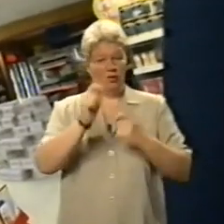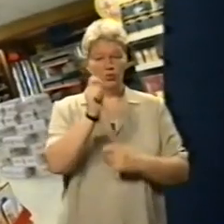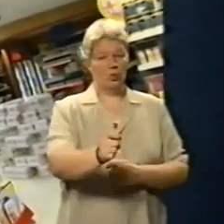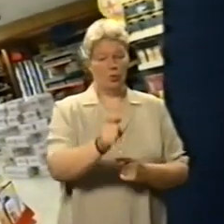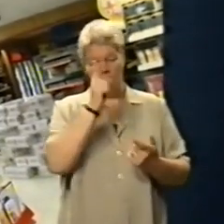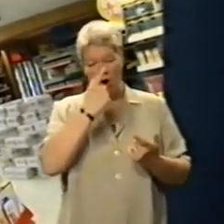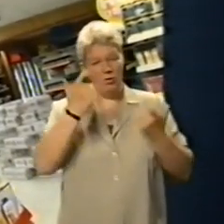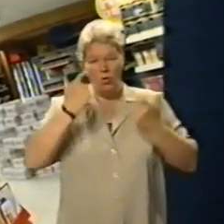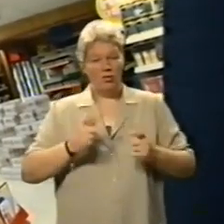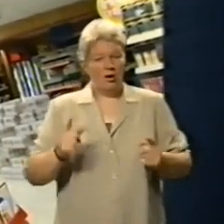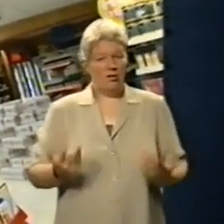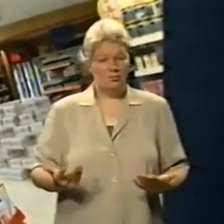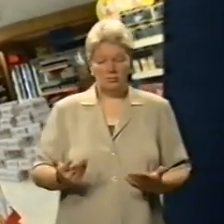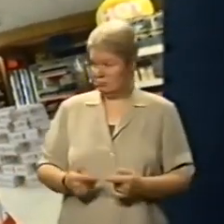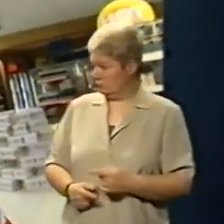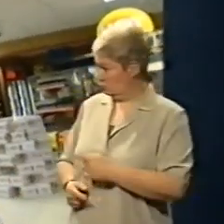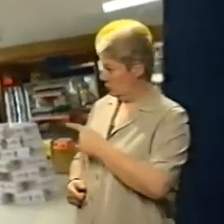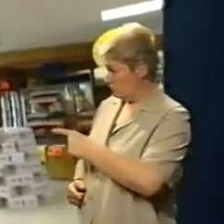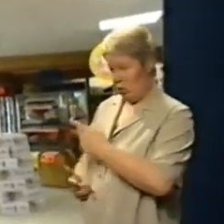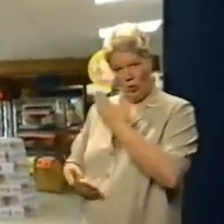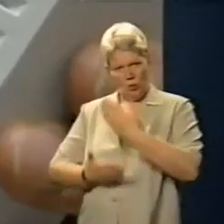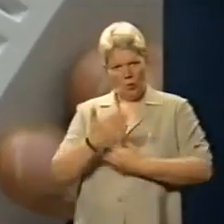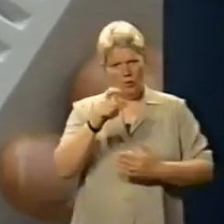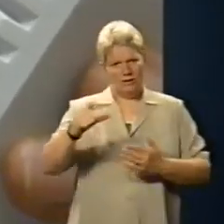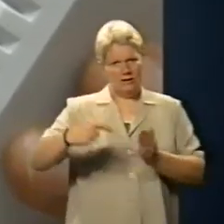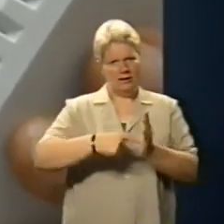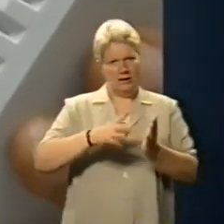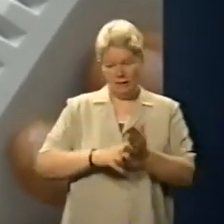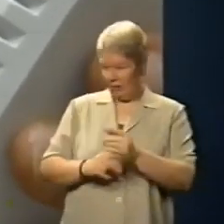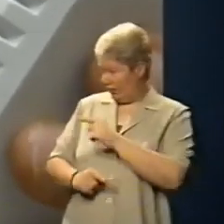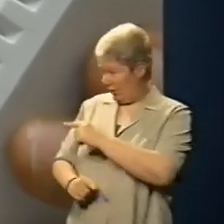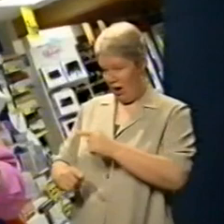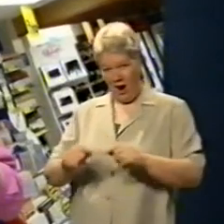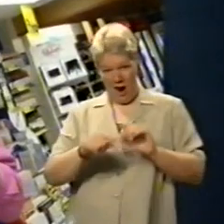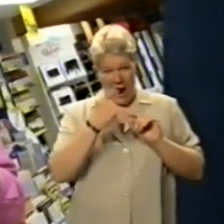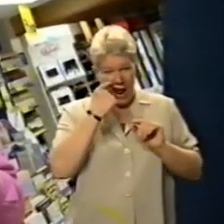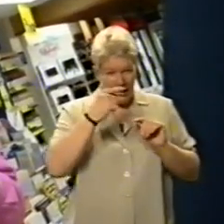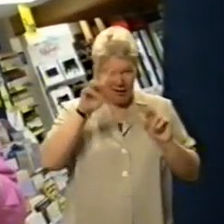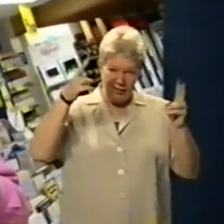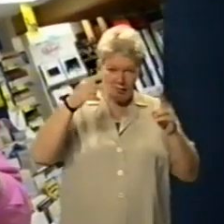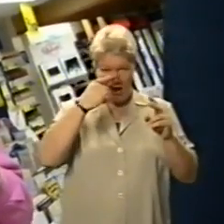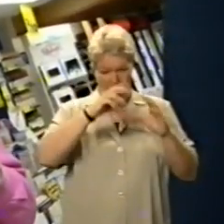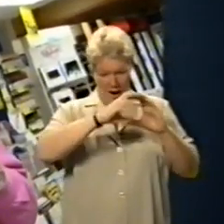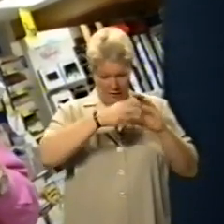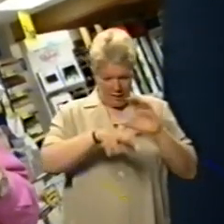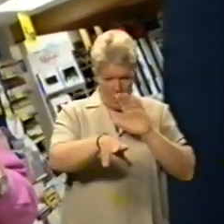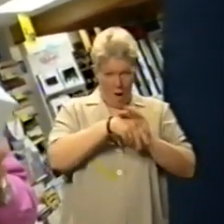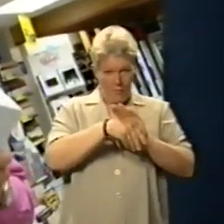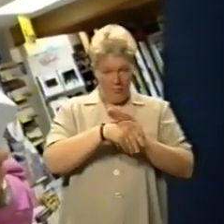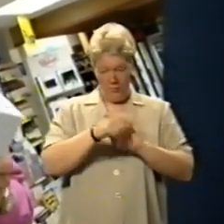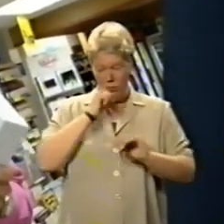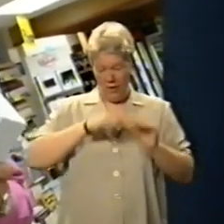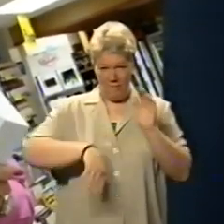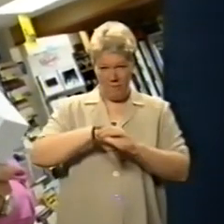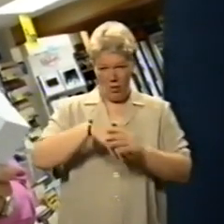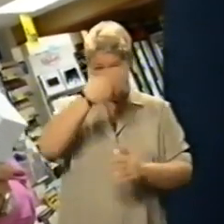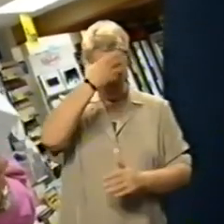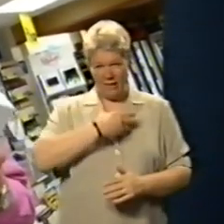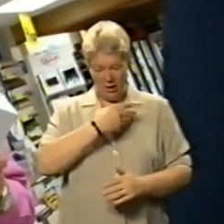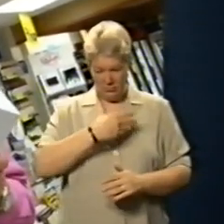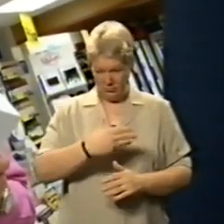comes this new CCTV camera. That's it, that tiny little eye down there. Which its makers claim will capture a full face